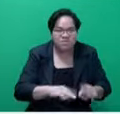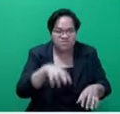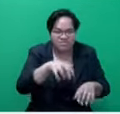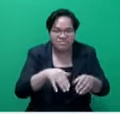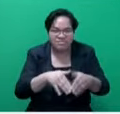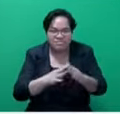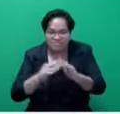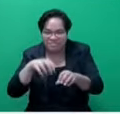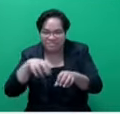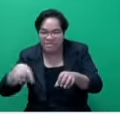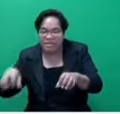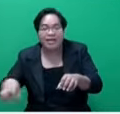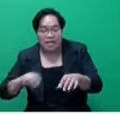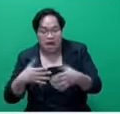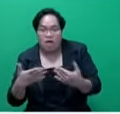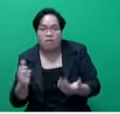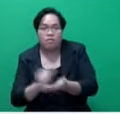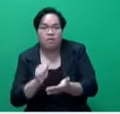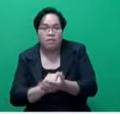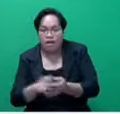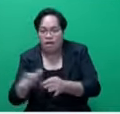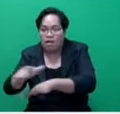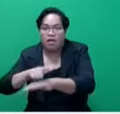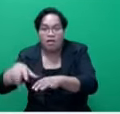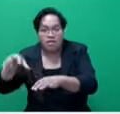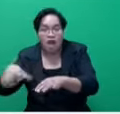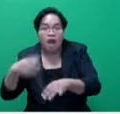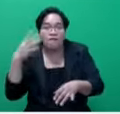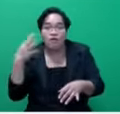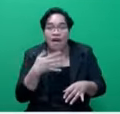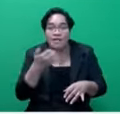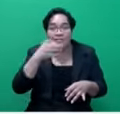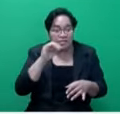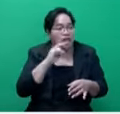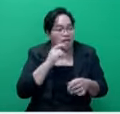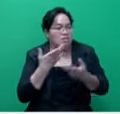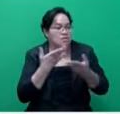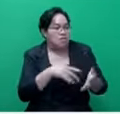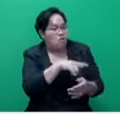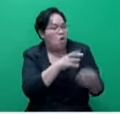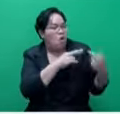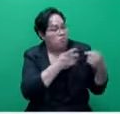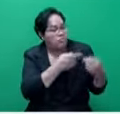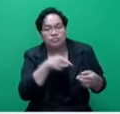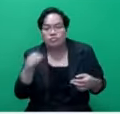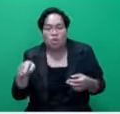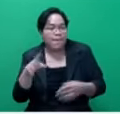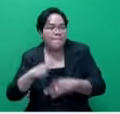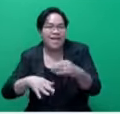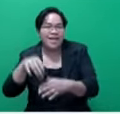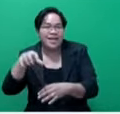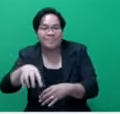completion. Over 450 households will soon receive their 99-year leases. Mr. Speaker, sir, with these